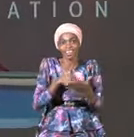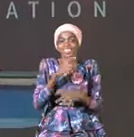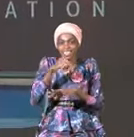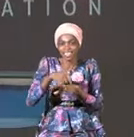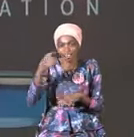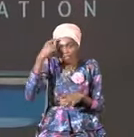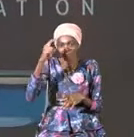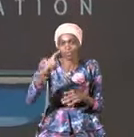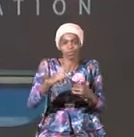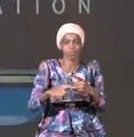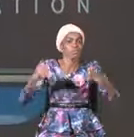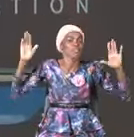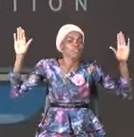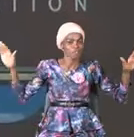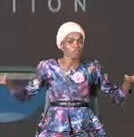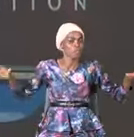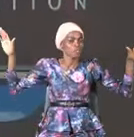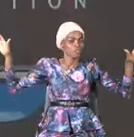to fly.